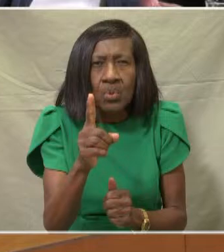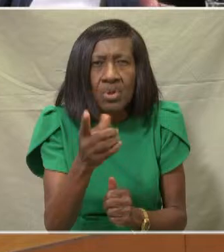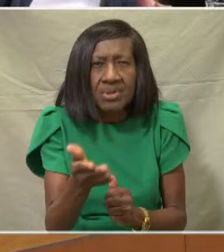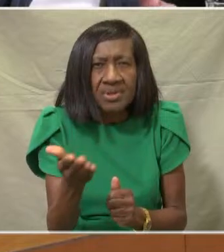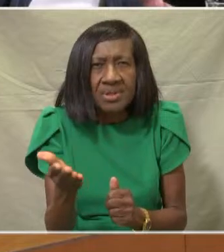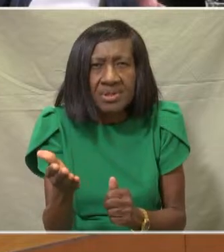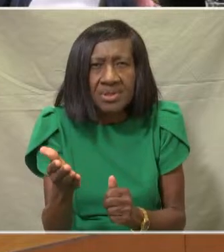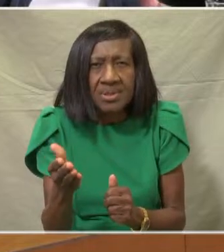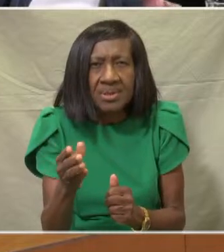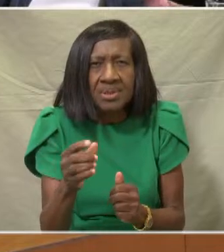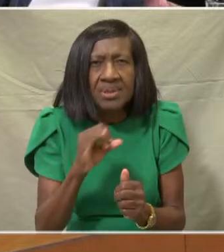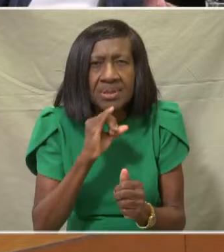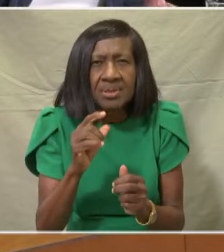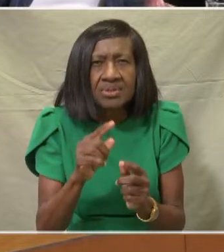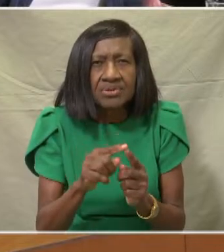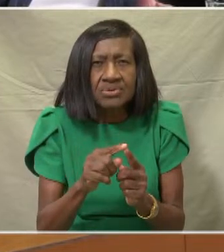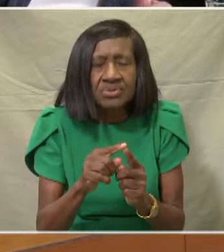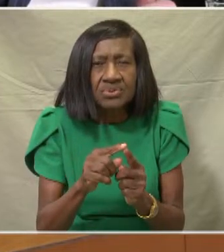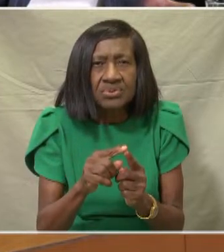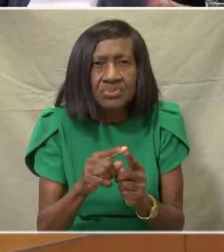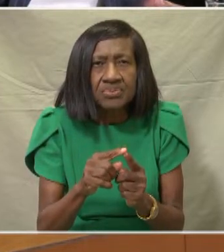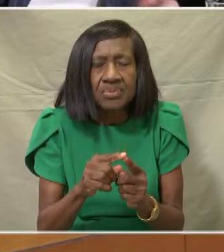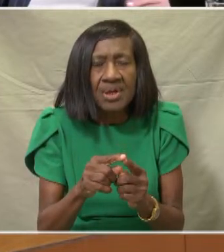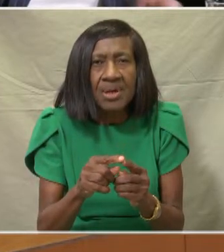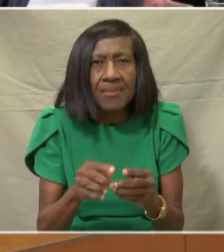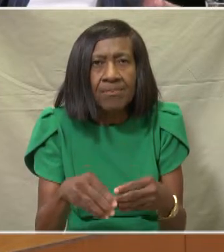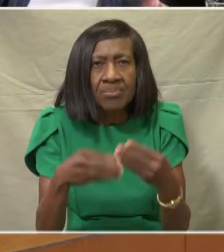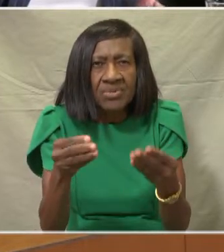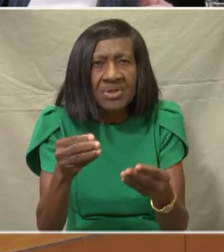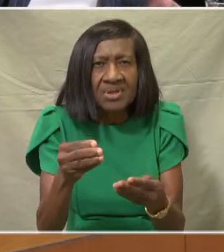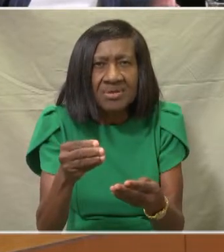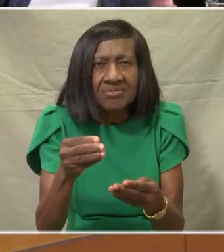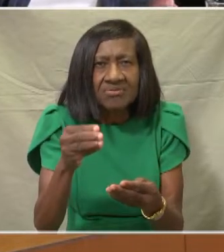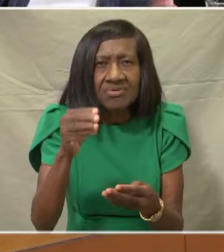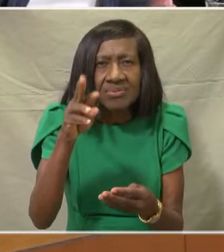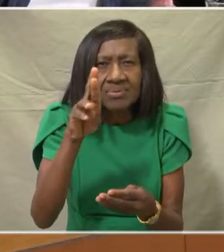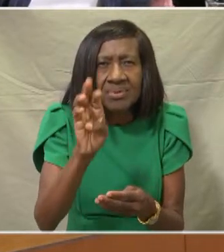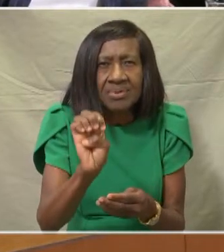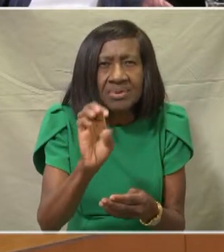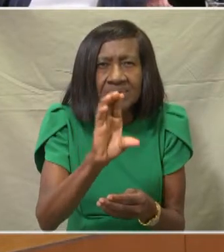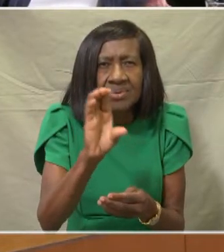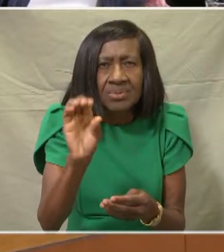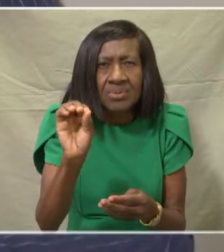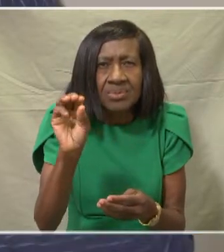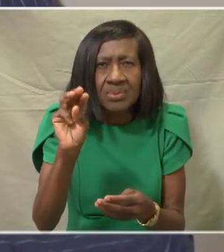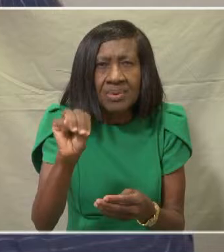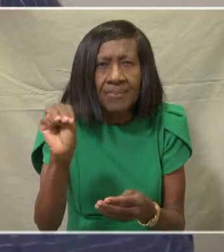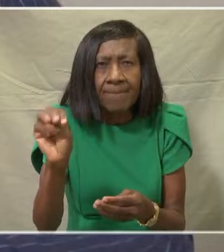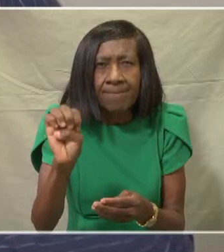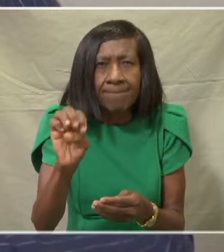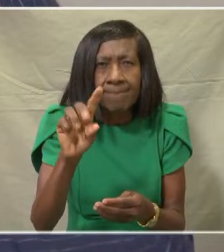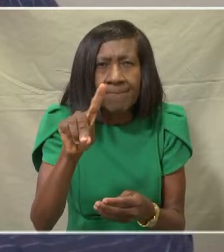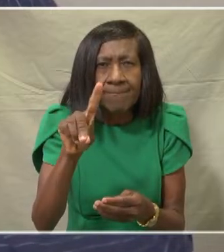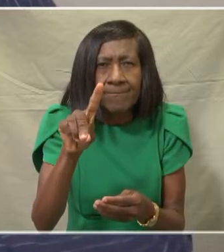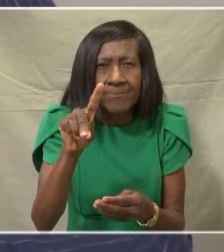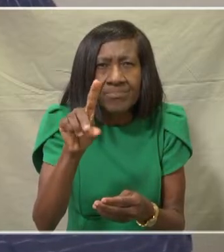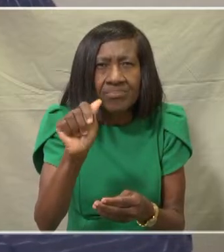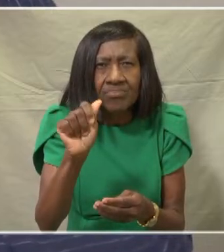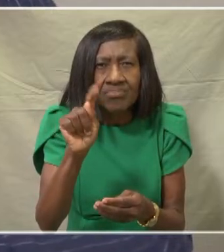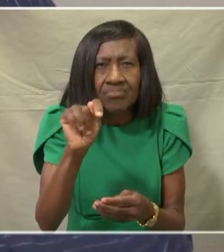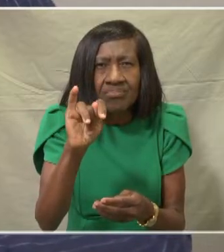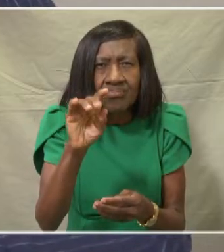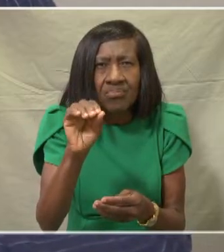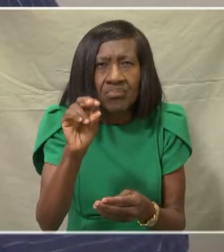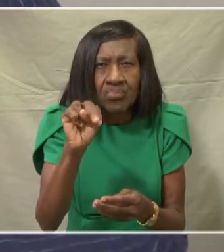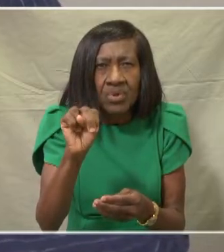be to publish some recommendations after the electoral process is over, addressing how